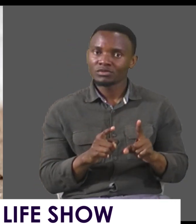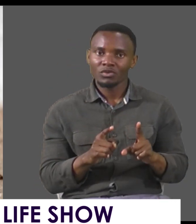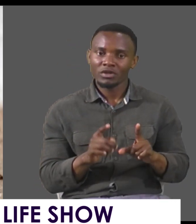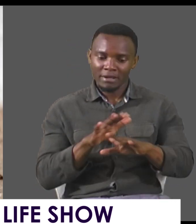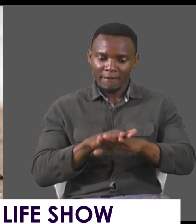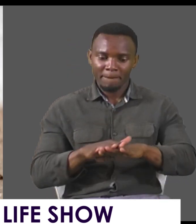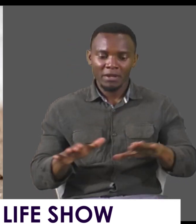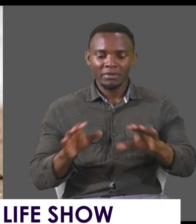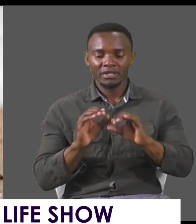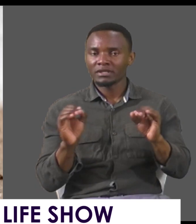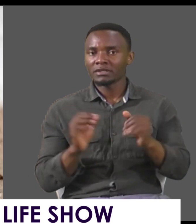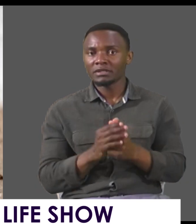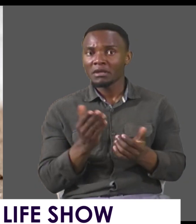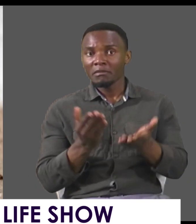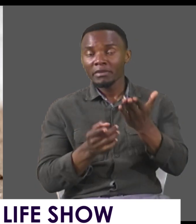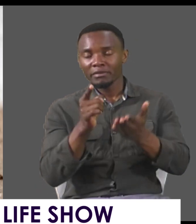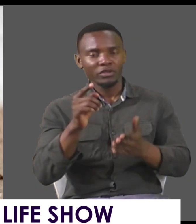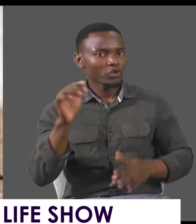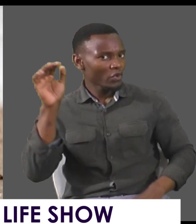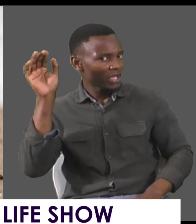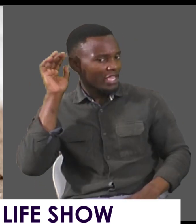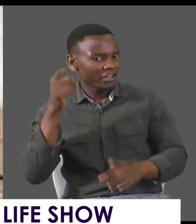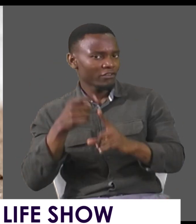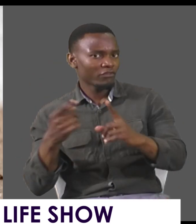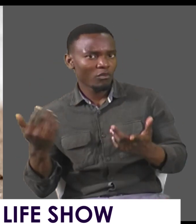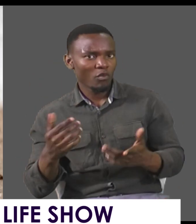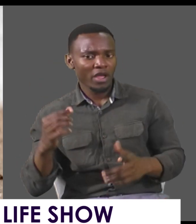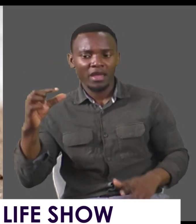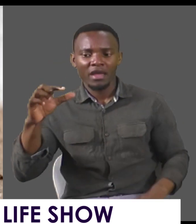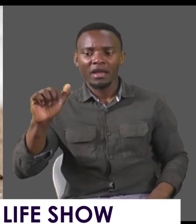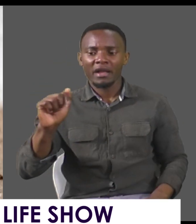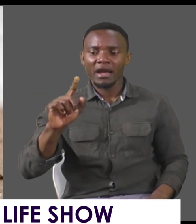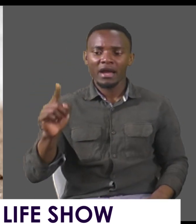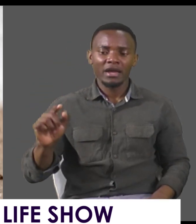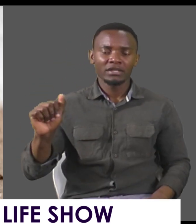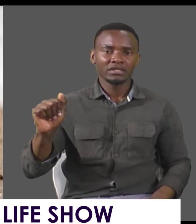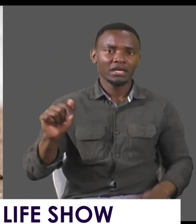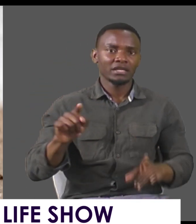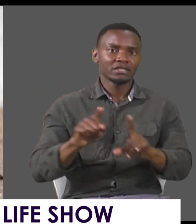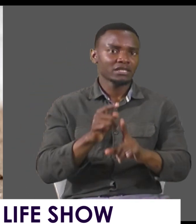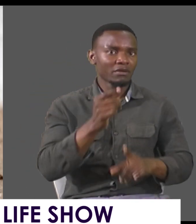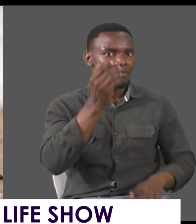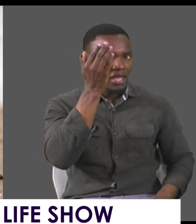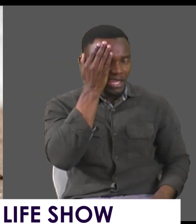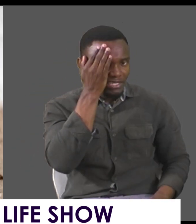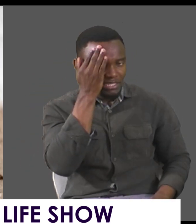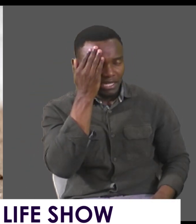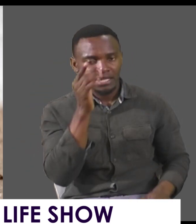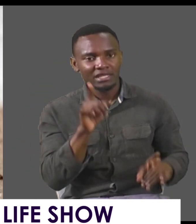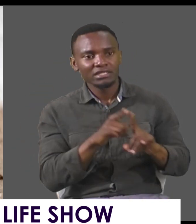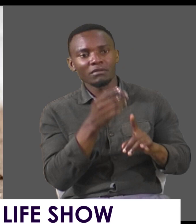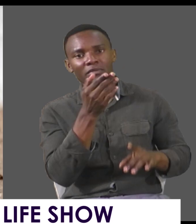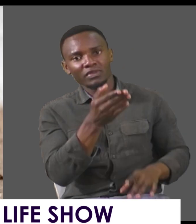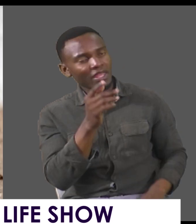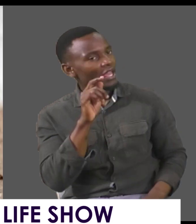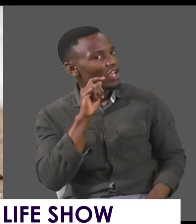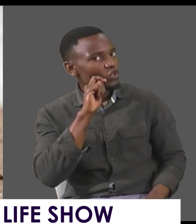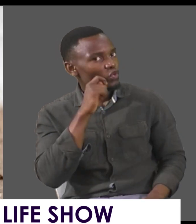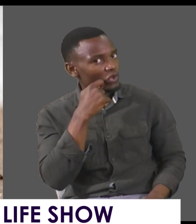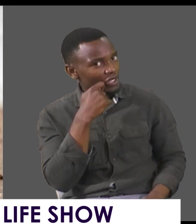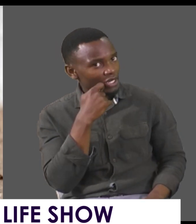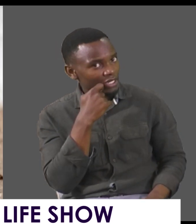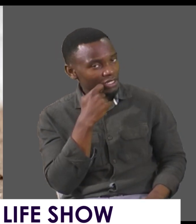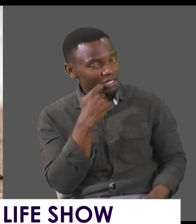Gaza or even from Israel, where there is war. You may be listening to this from Ukraine or even